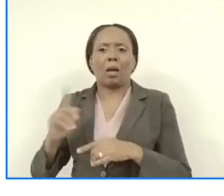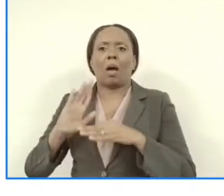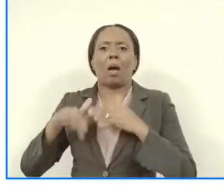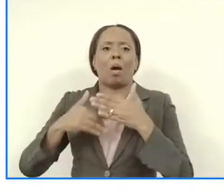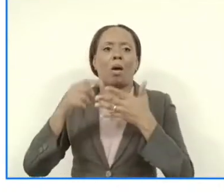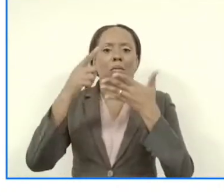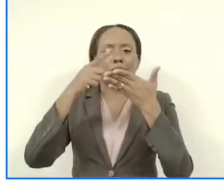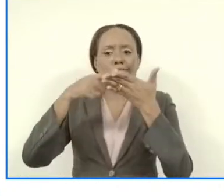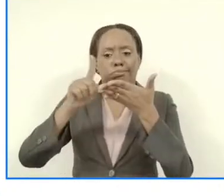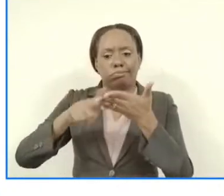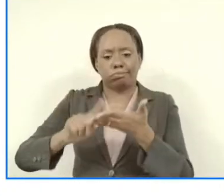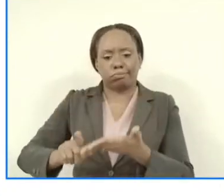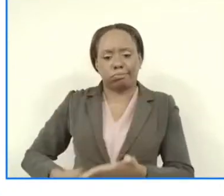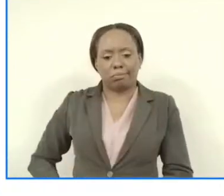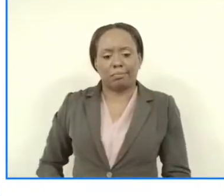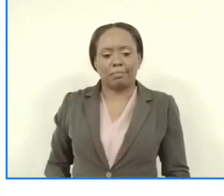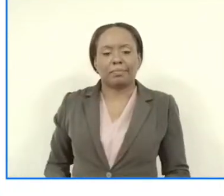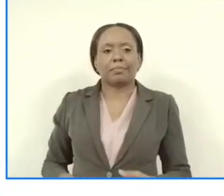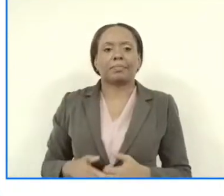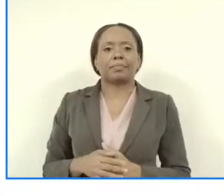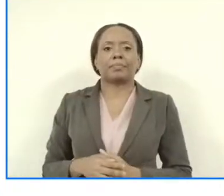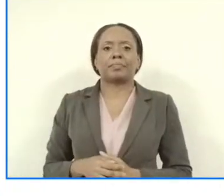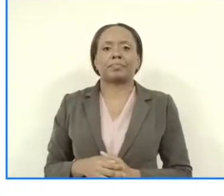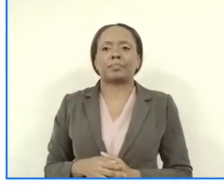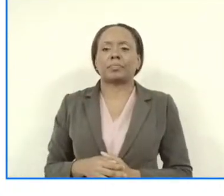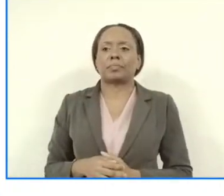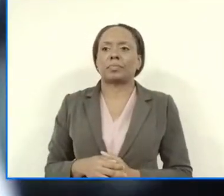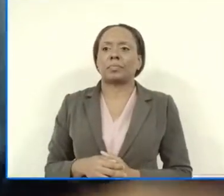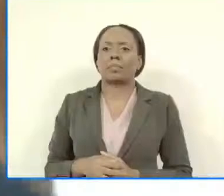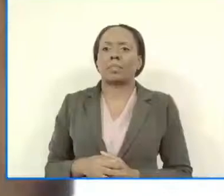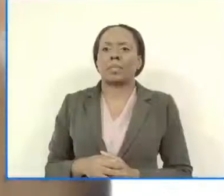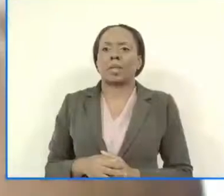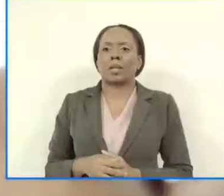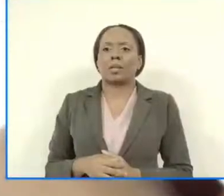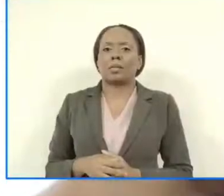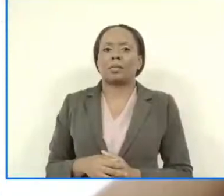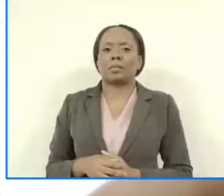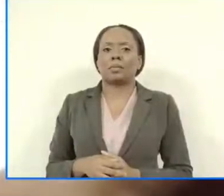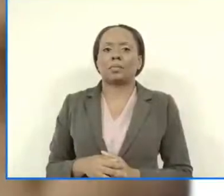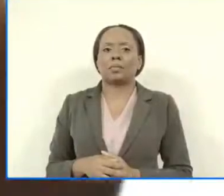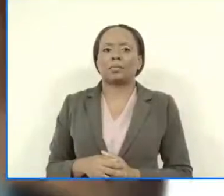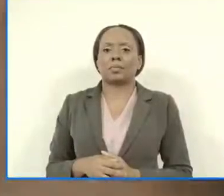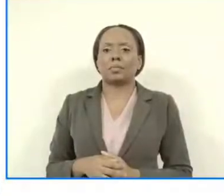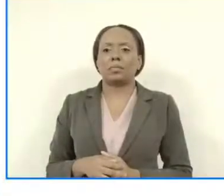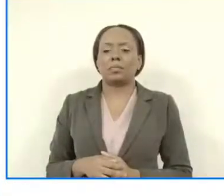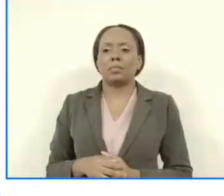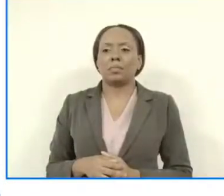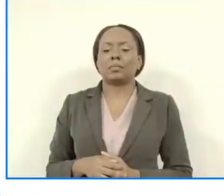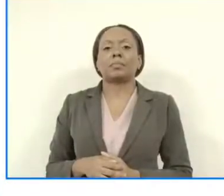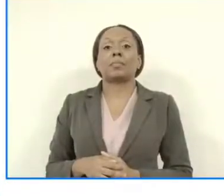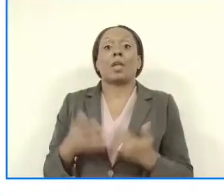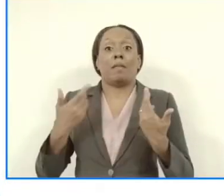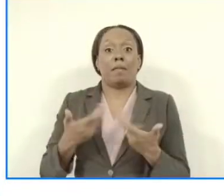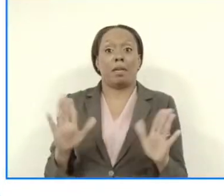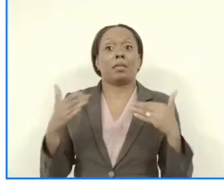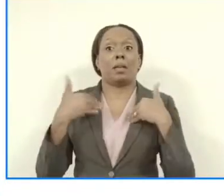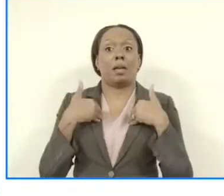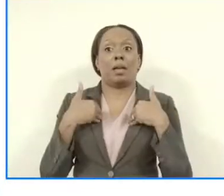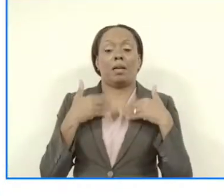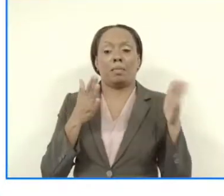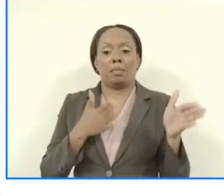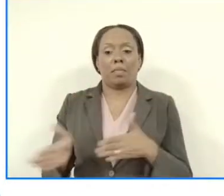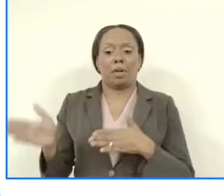make ahead of the start of the hurricane season in June. And then we have preparation meetings where all of